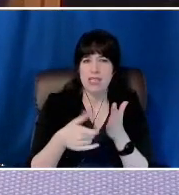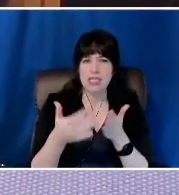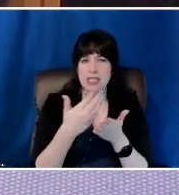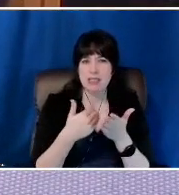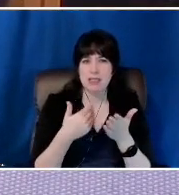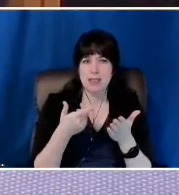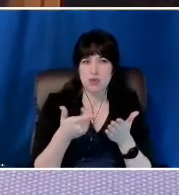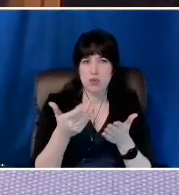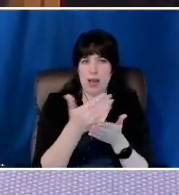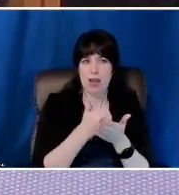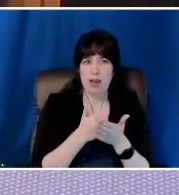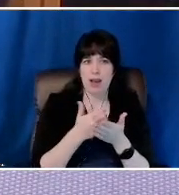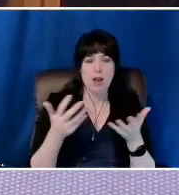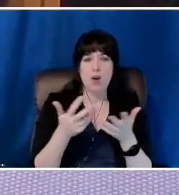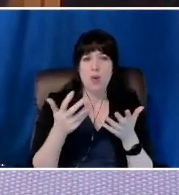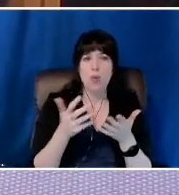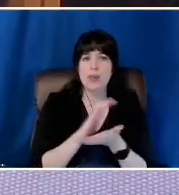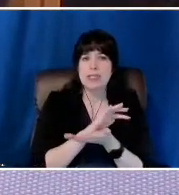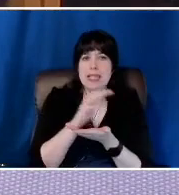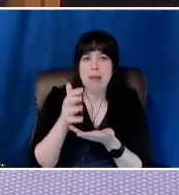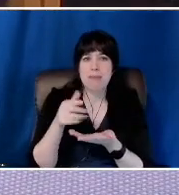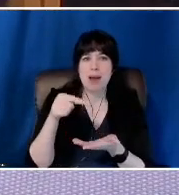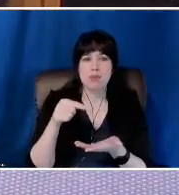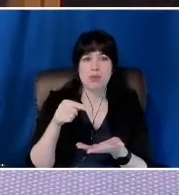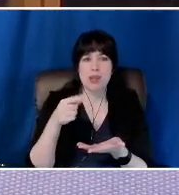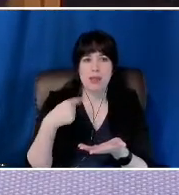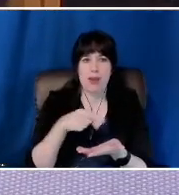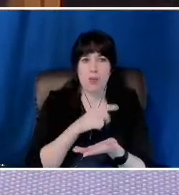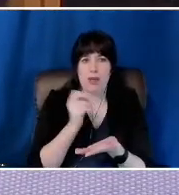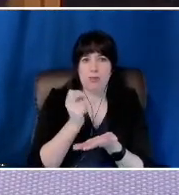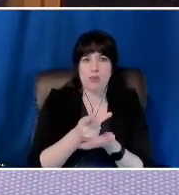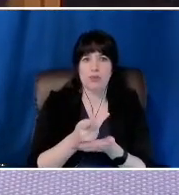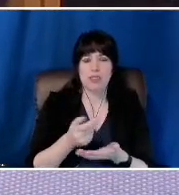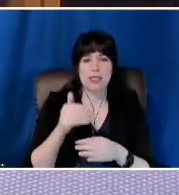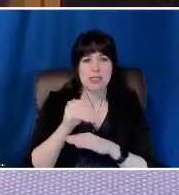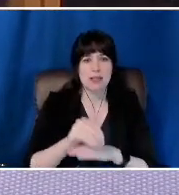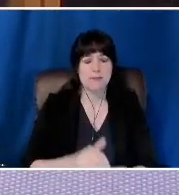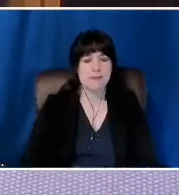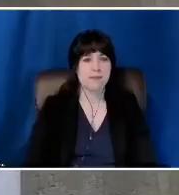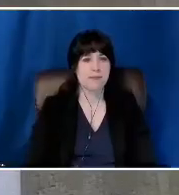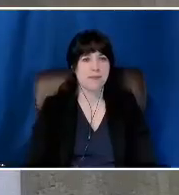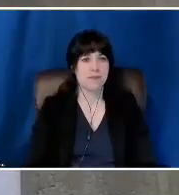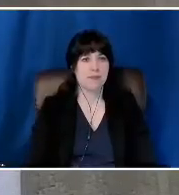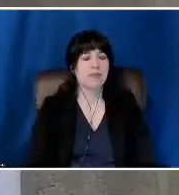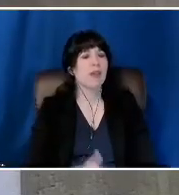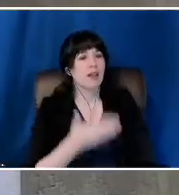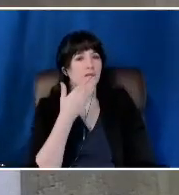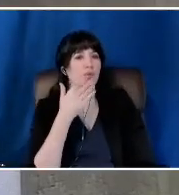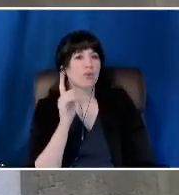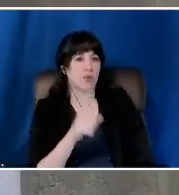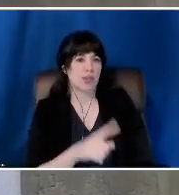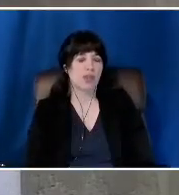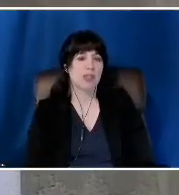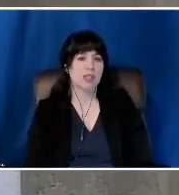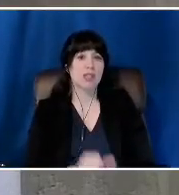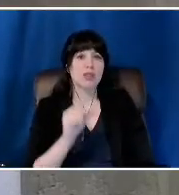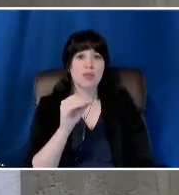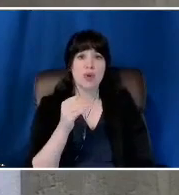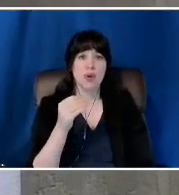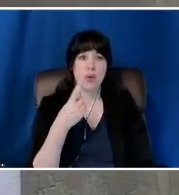do collect? What's the amount that we're approving tonight? Really good question. So so we're